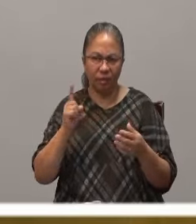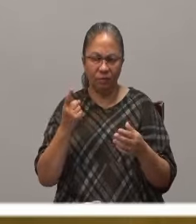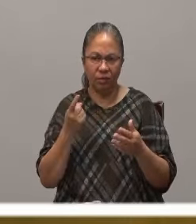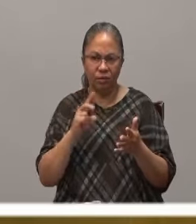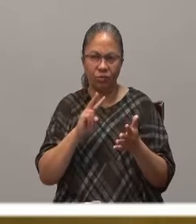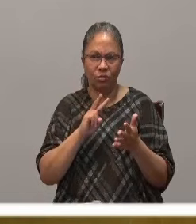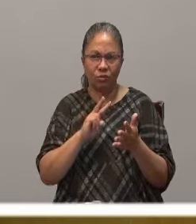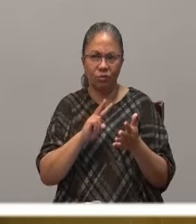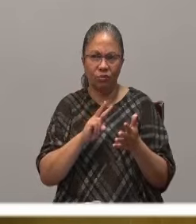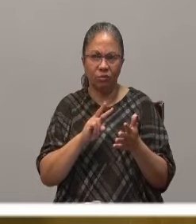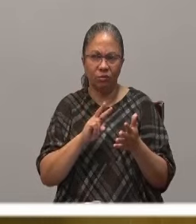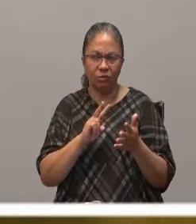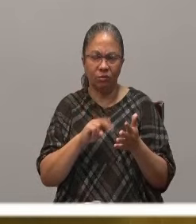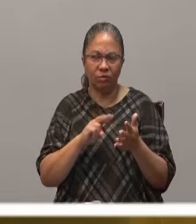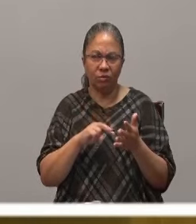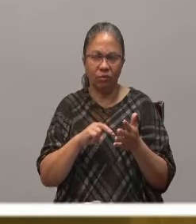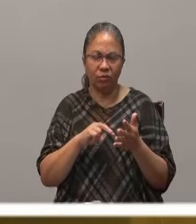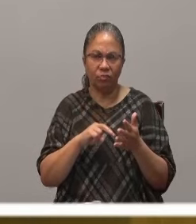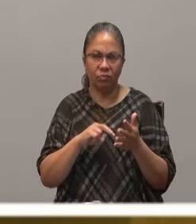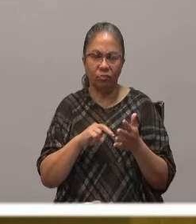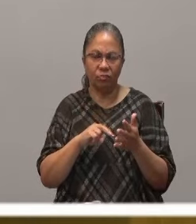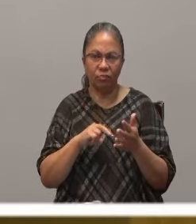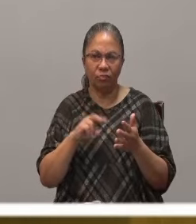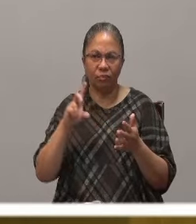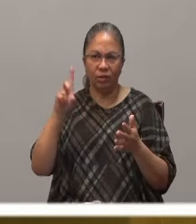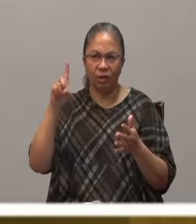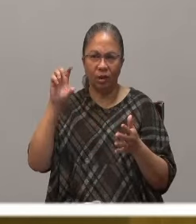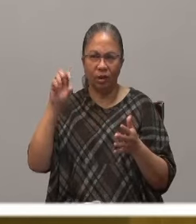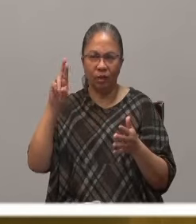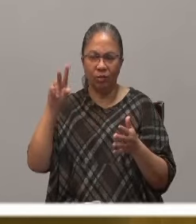reading in the book of Deuteronomy,